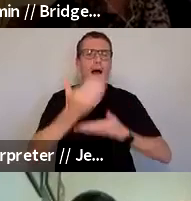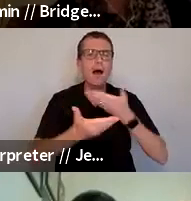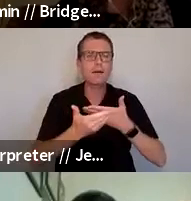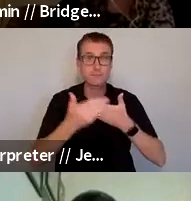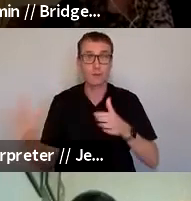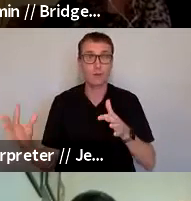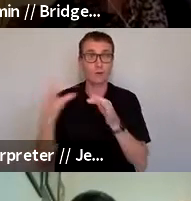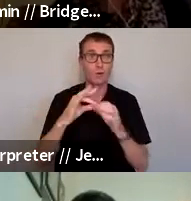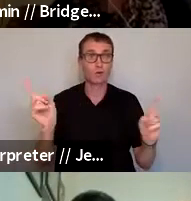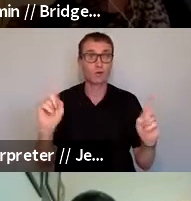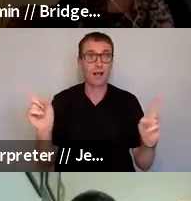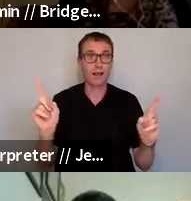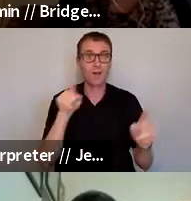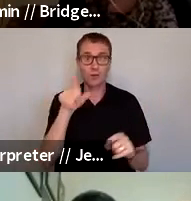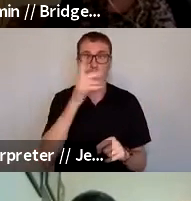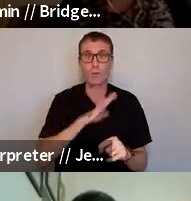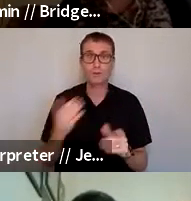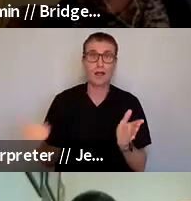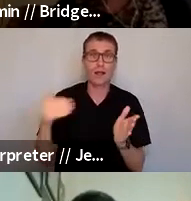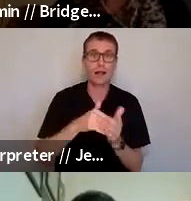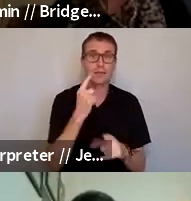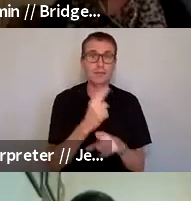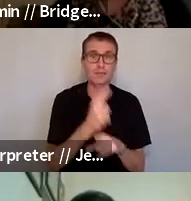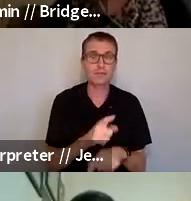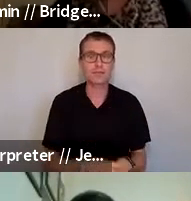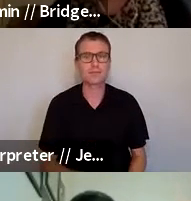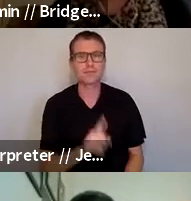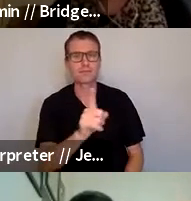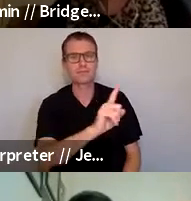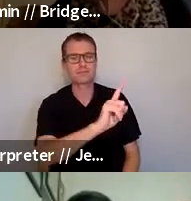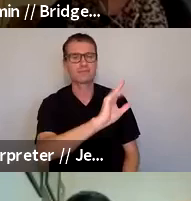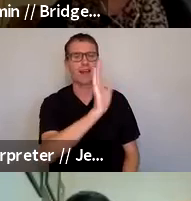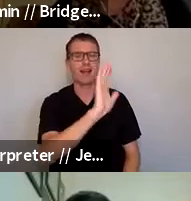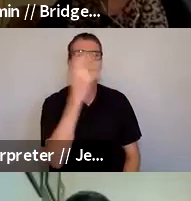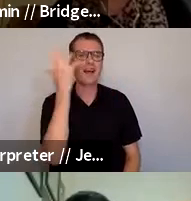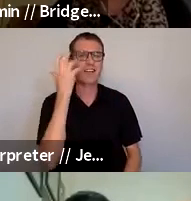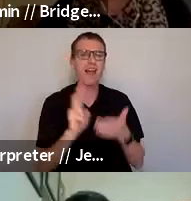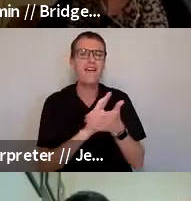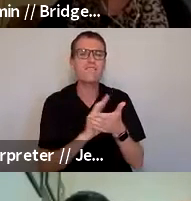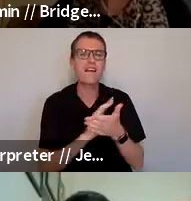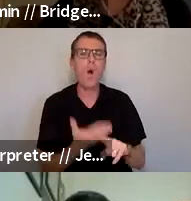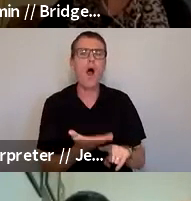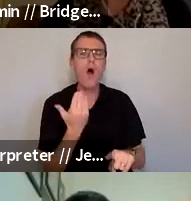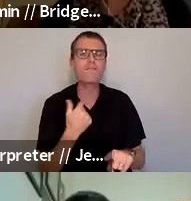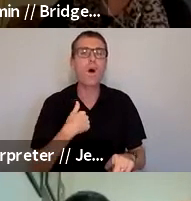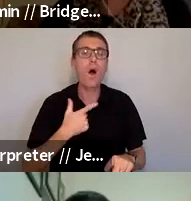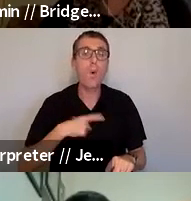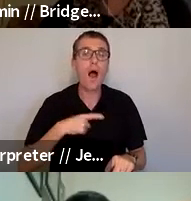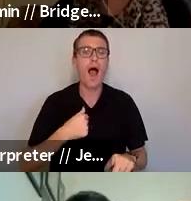add? Oh yeah, thank you. Sorry, I've had the video off because we're playing blocks here, trying to